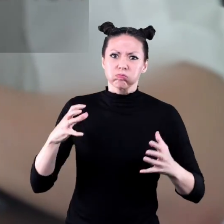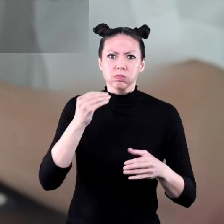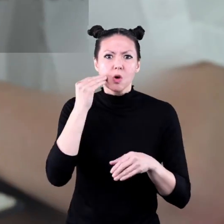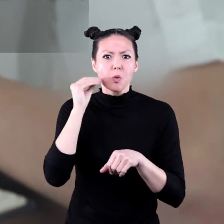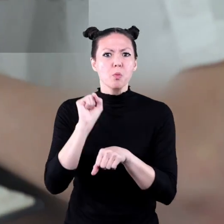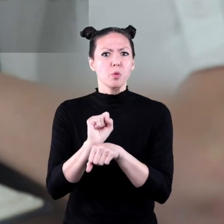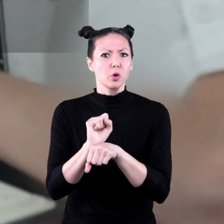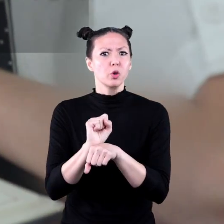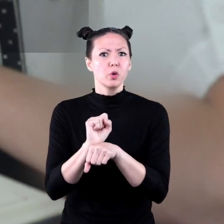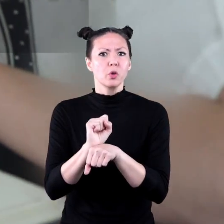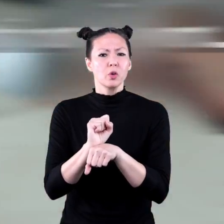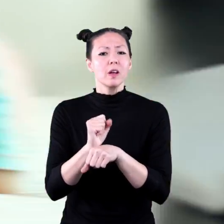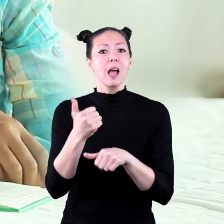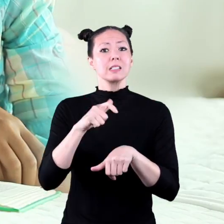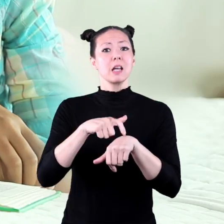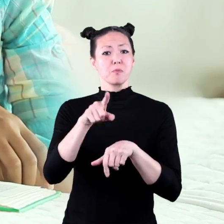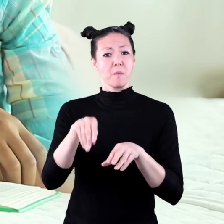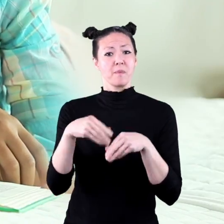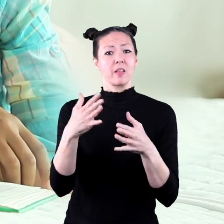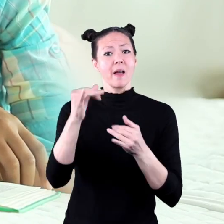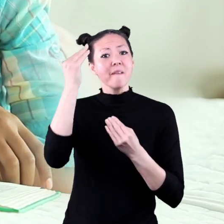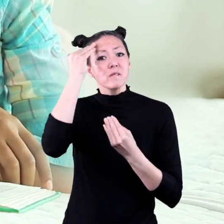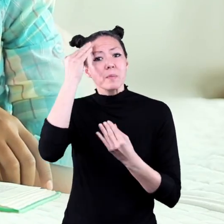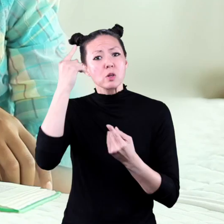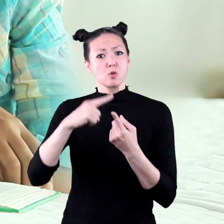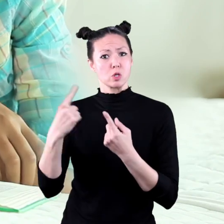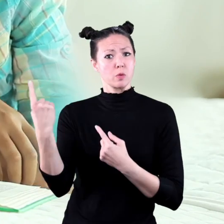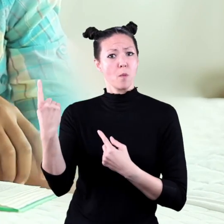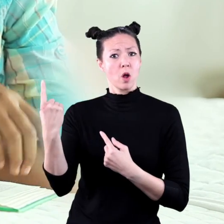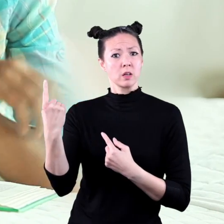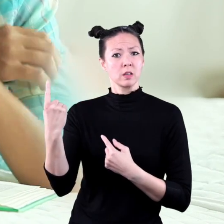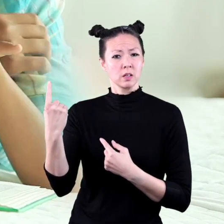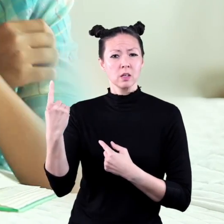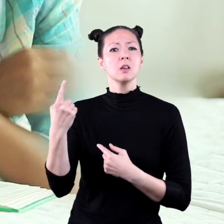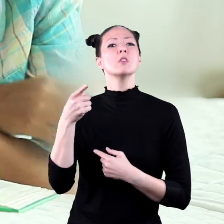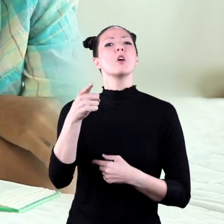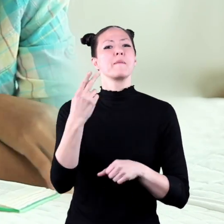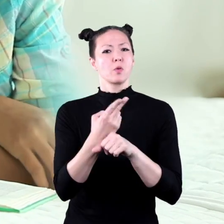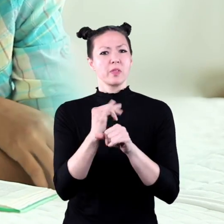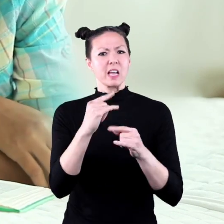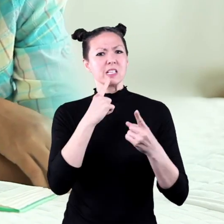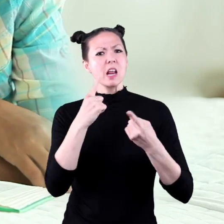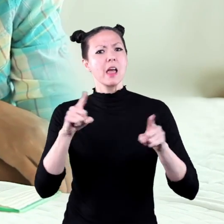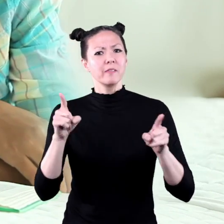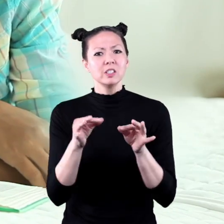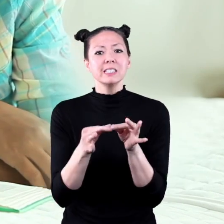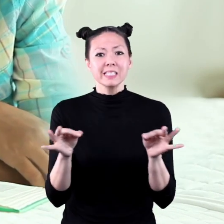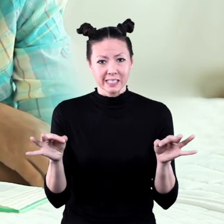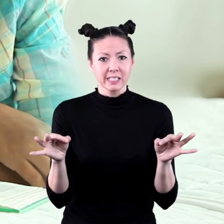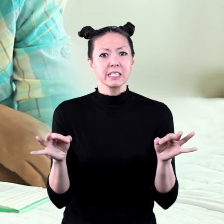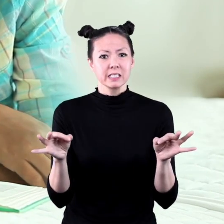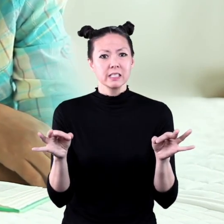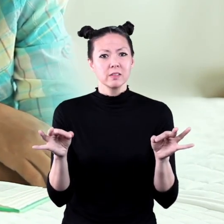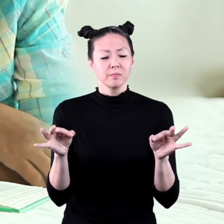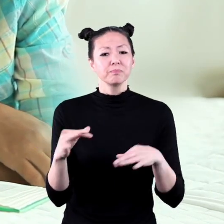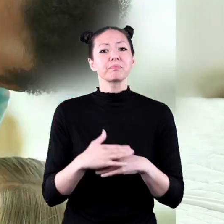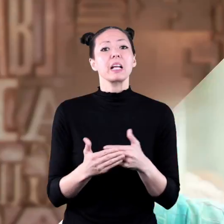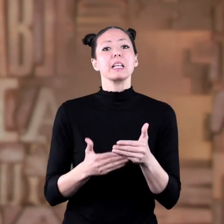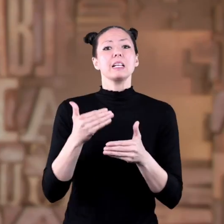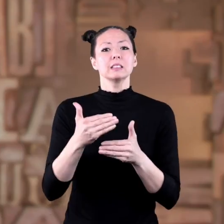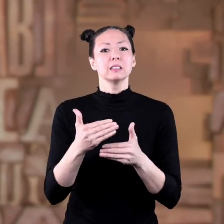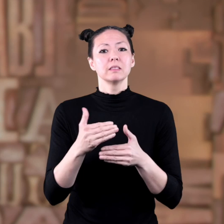gave us a ton of homework. So anytime you provide information to someone, you're going to use a declarative